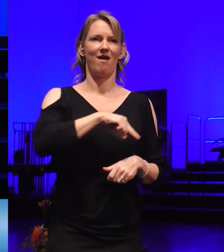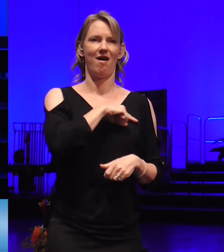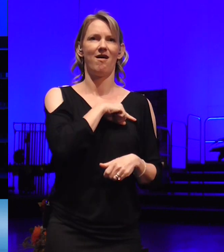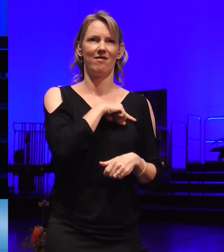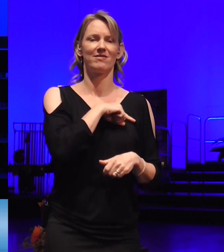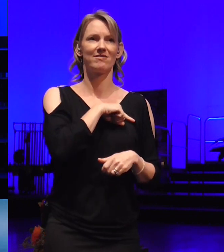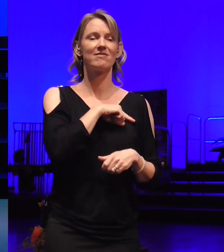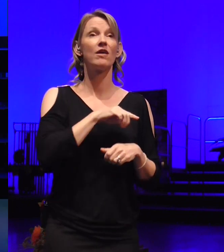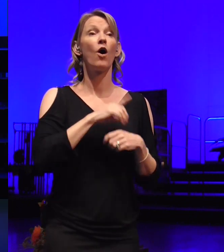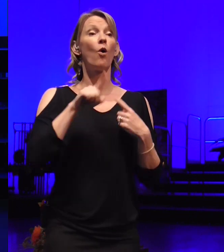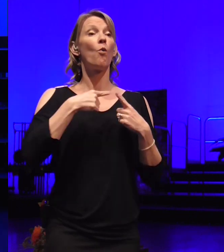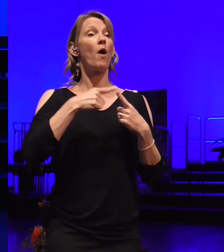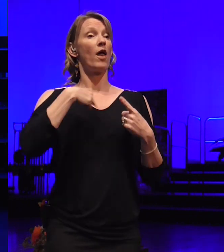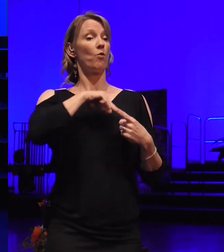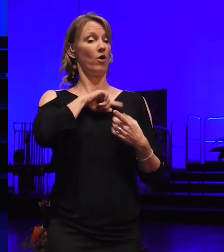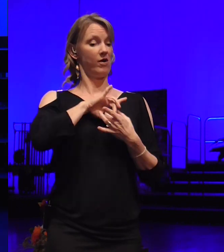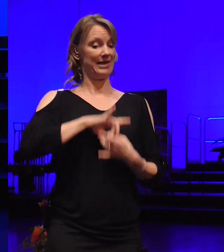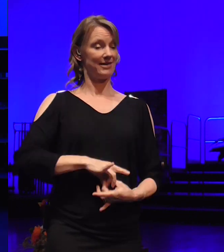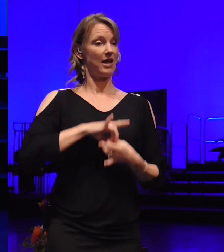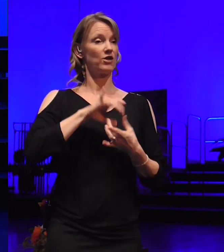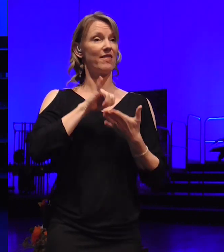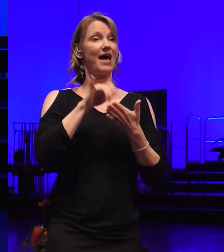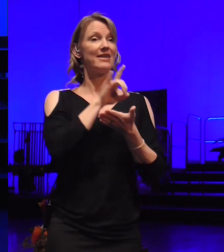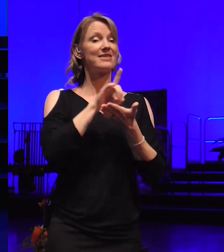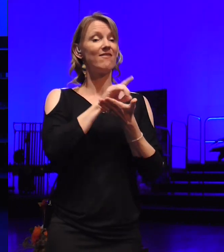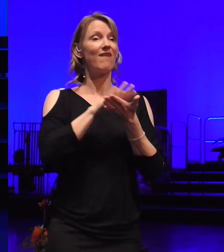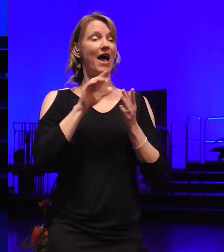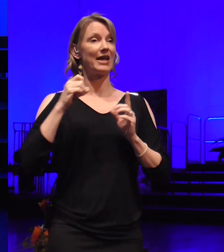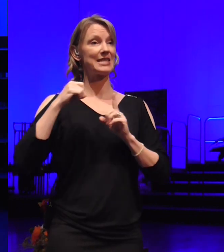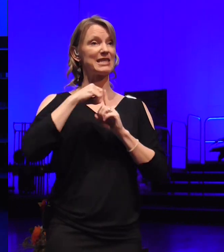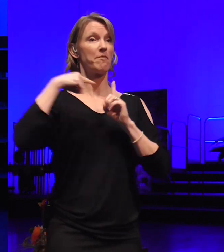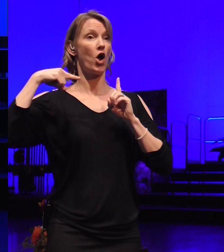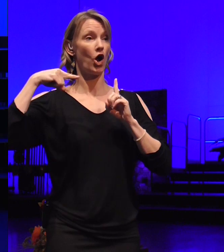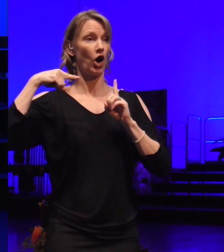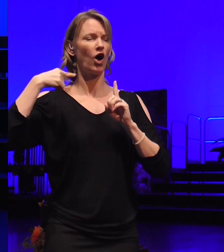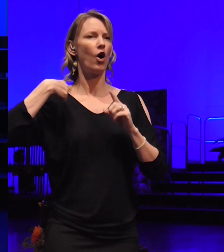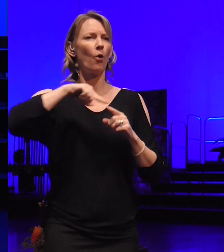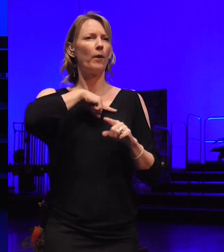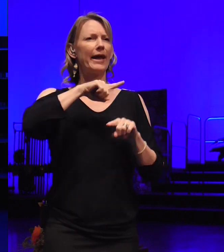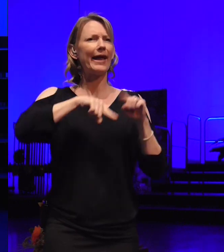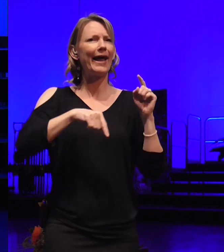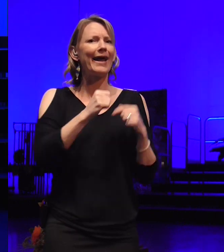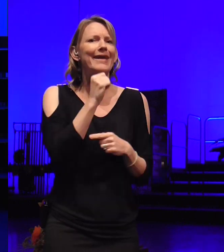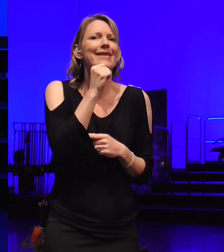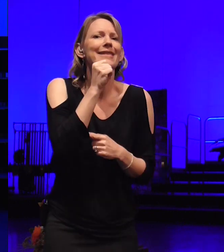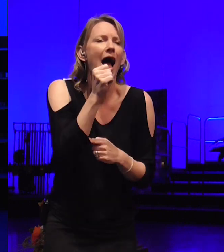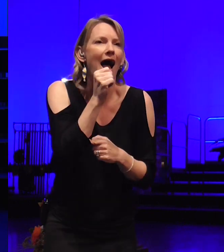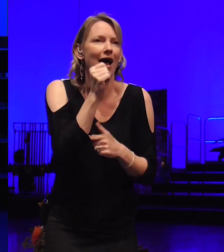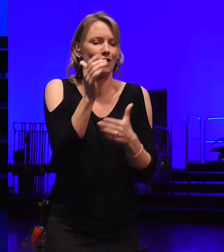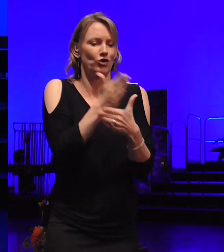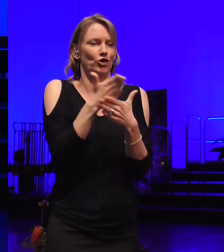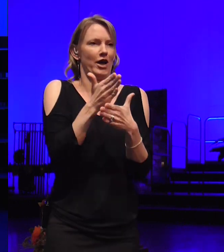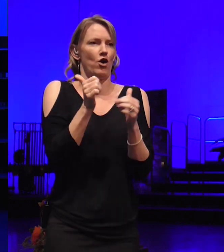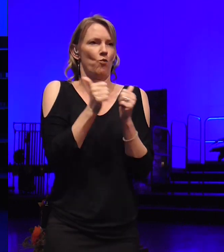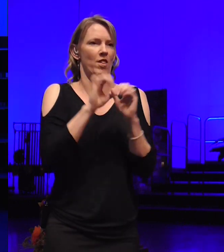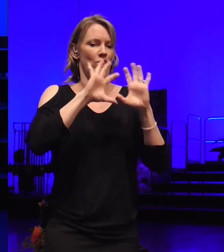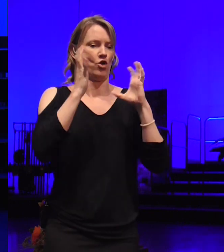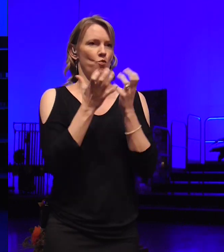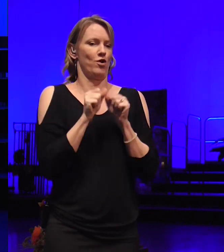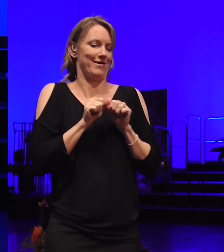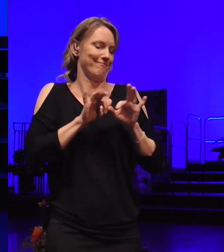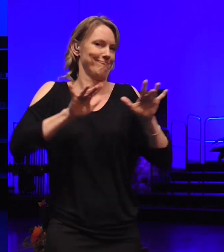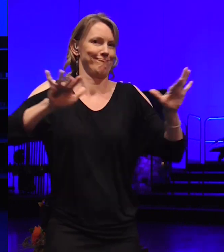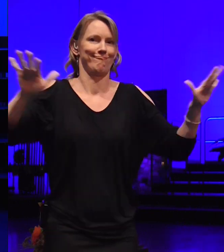single one of us. And when we're in touch with that divine spark, we can't help but share it with the